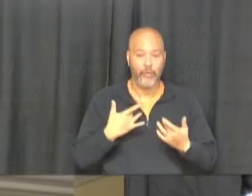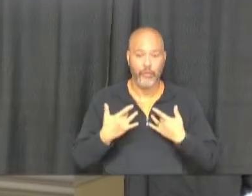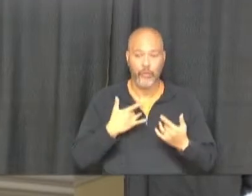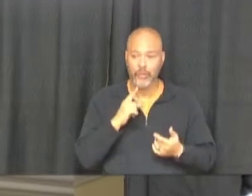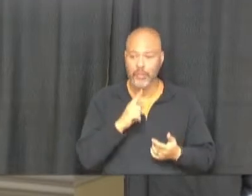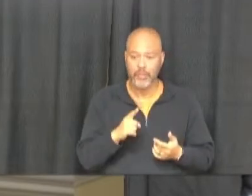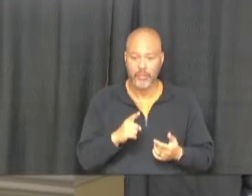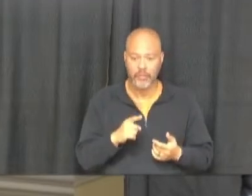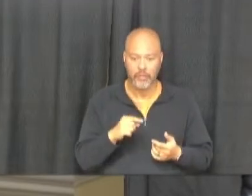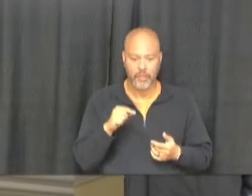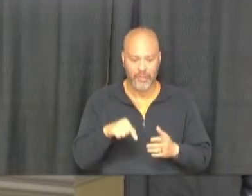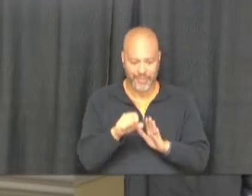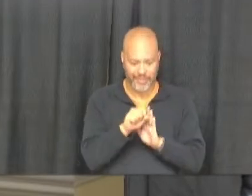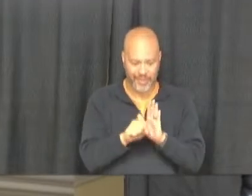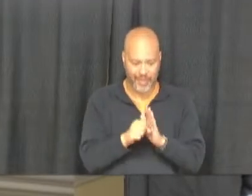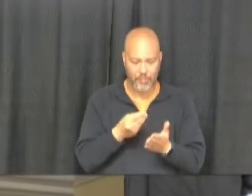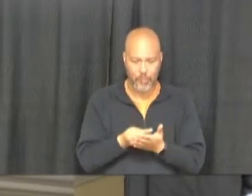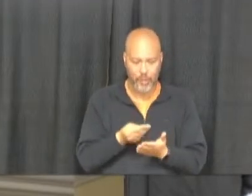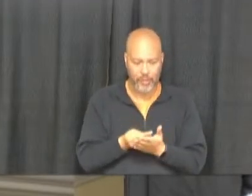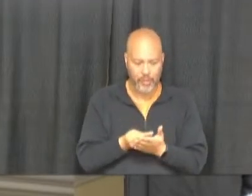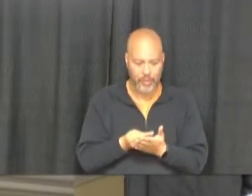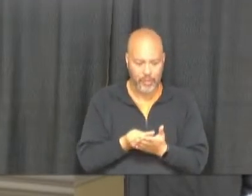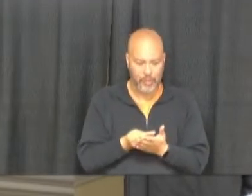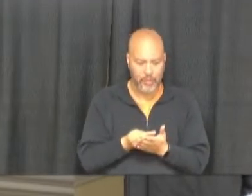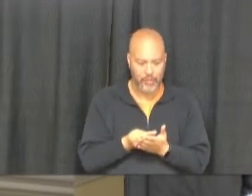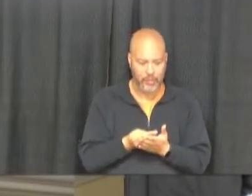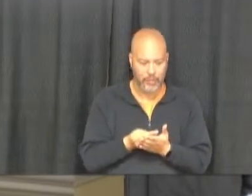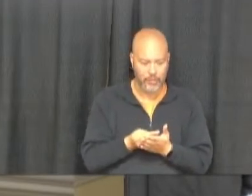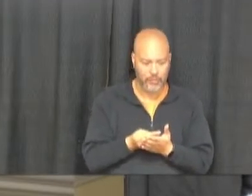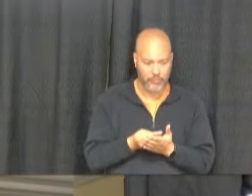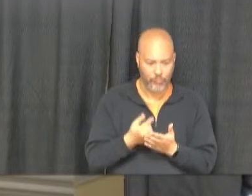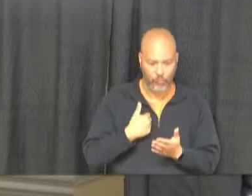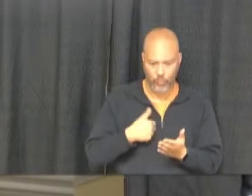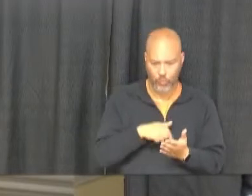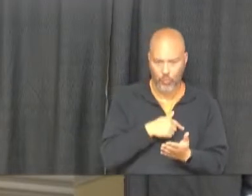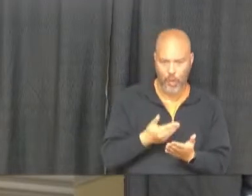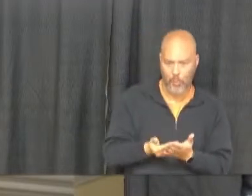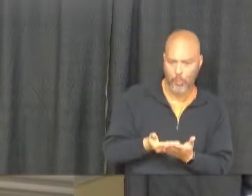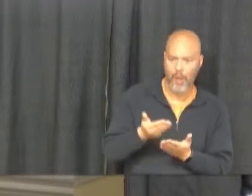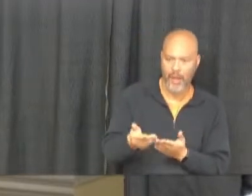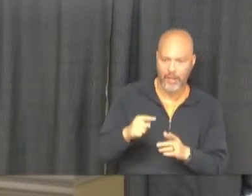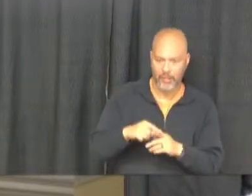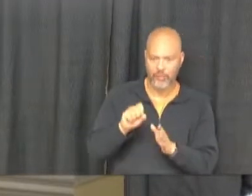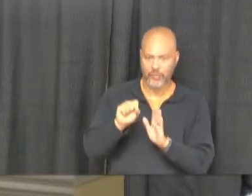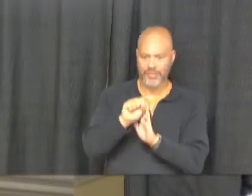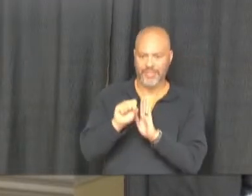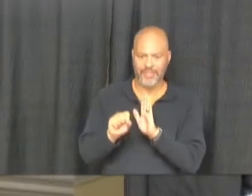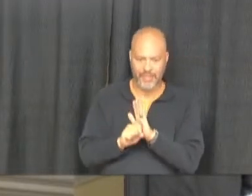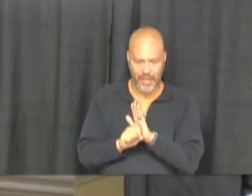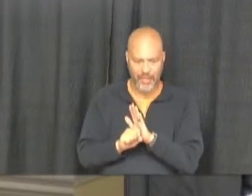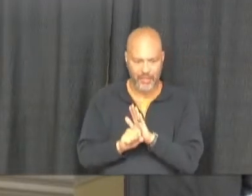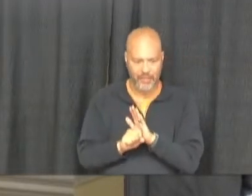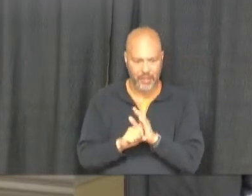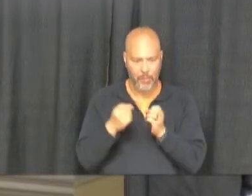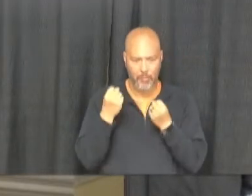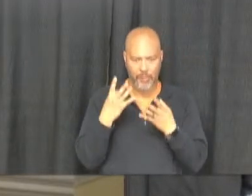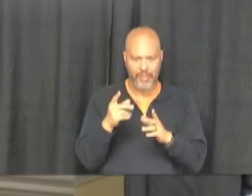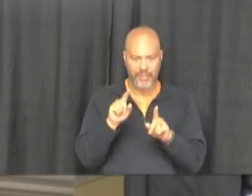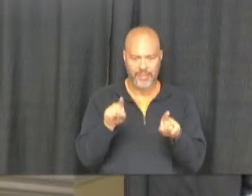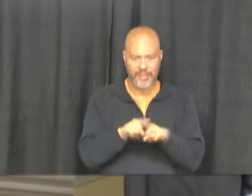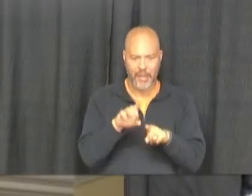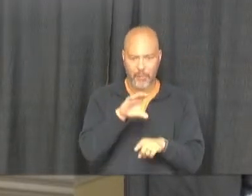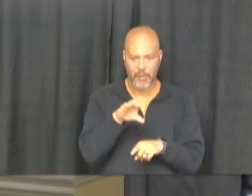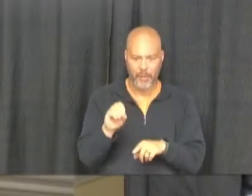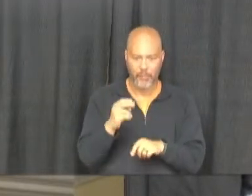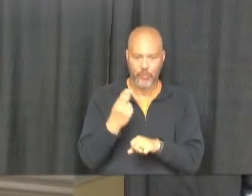is this is state funding, and we are purchasing into us, many of the same companies